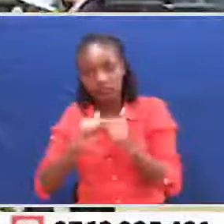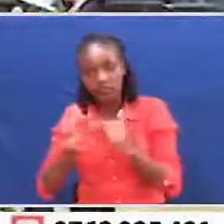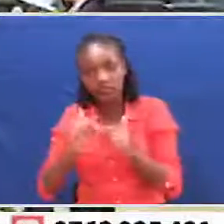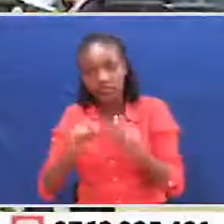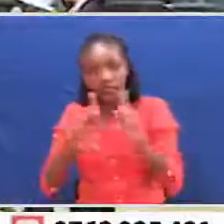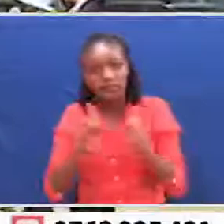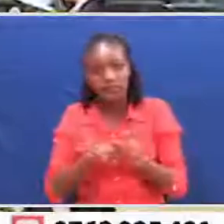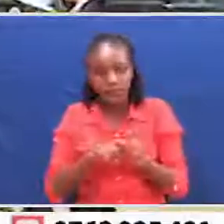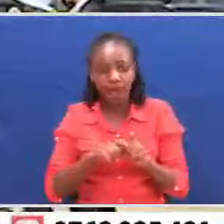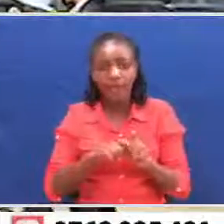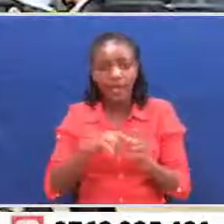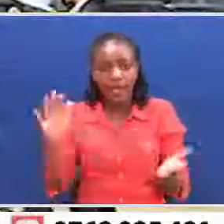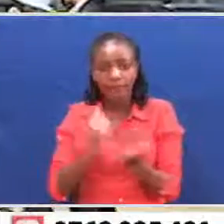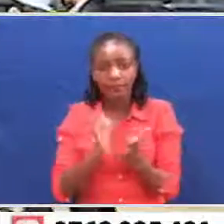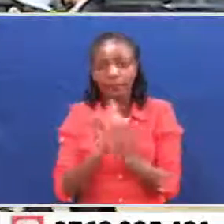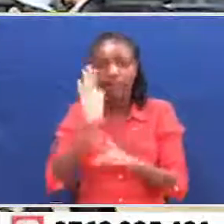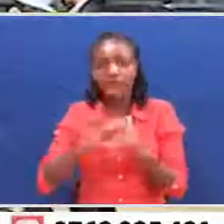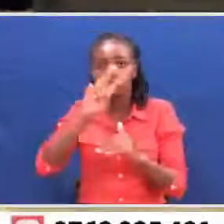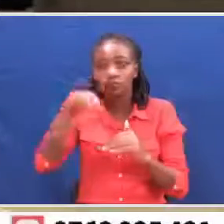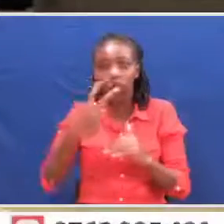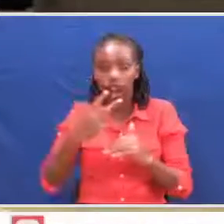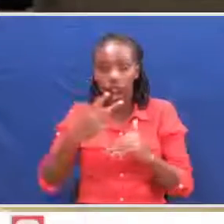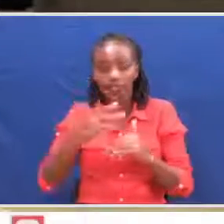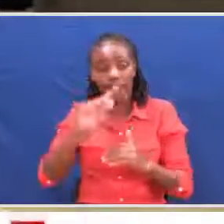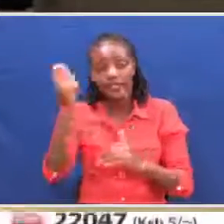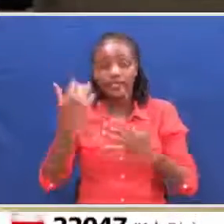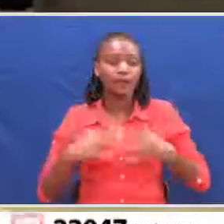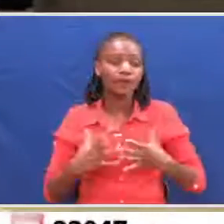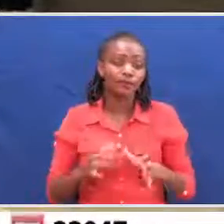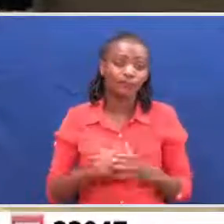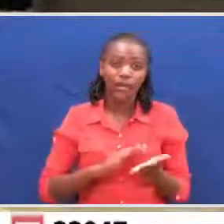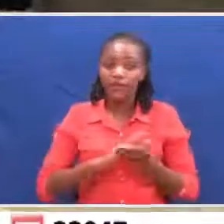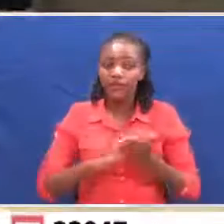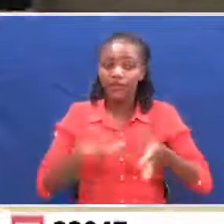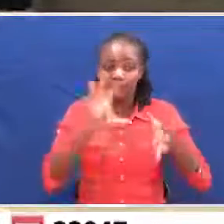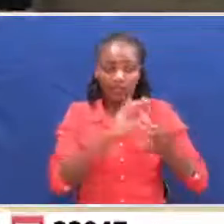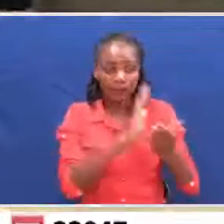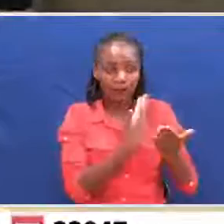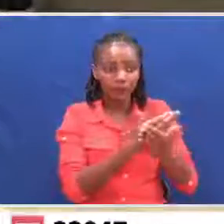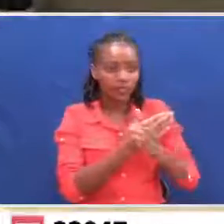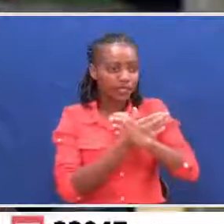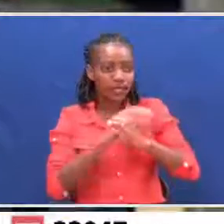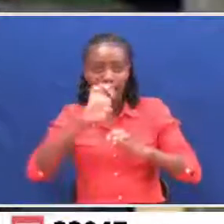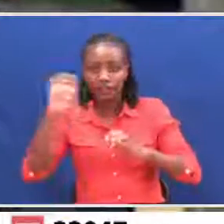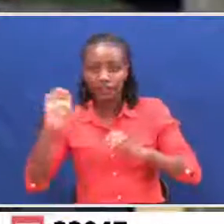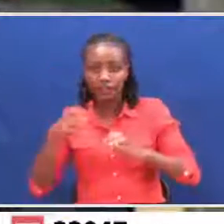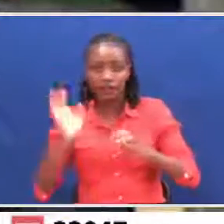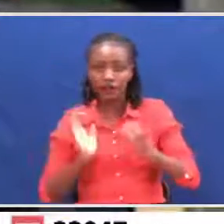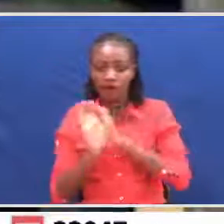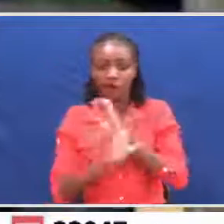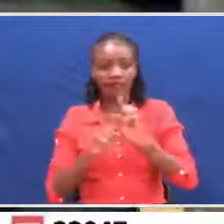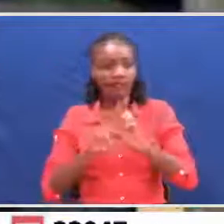created job employment for more than 2,000 Kenyans. It's basically a link between the east of our country and the